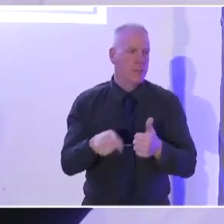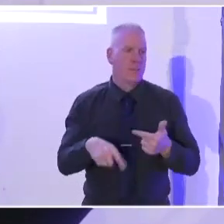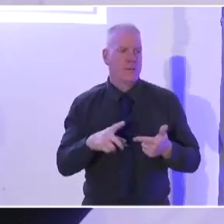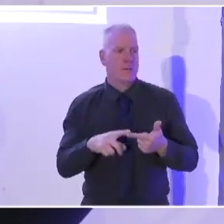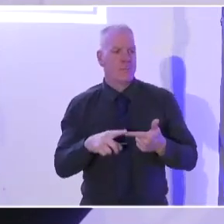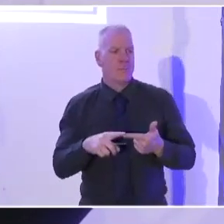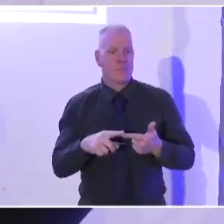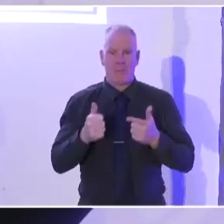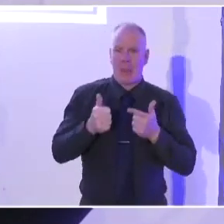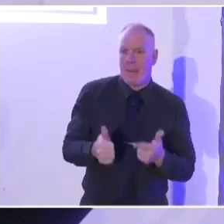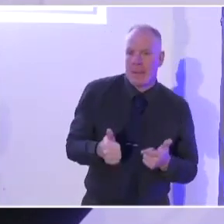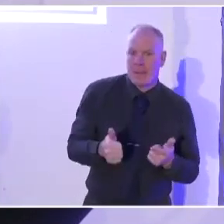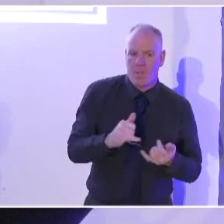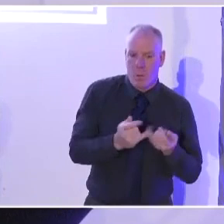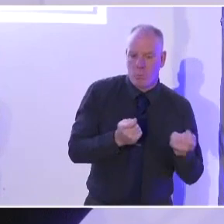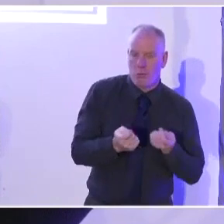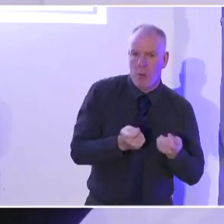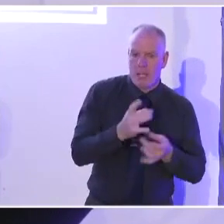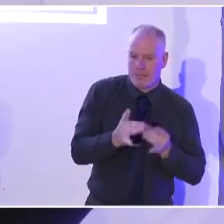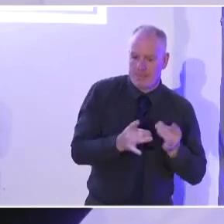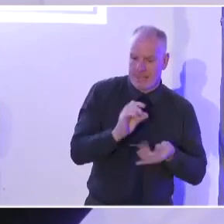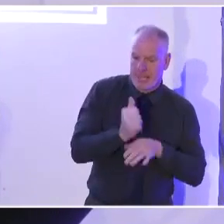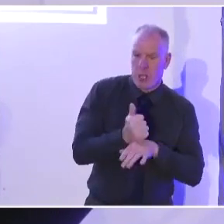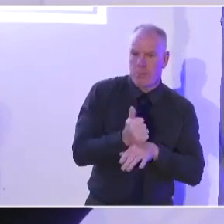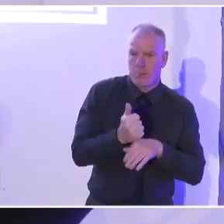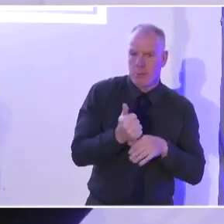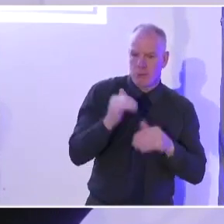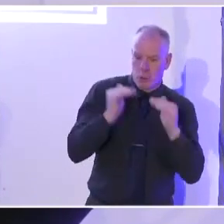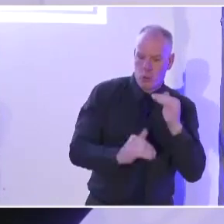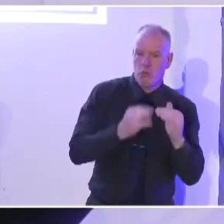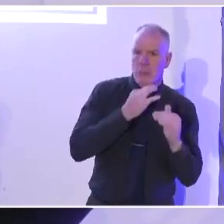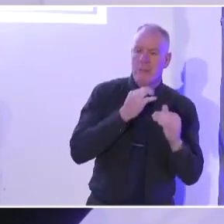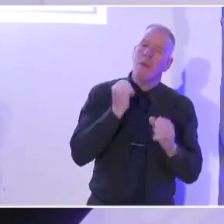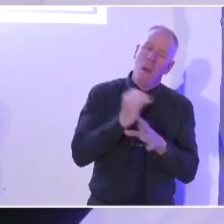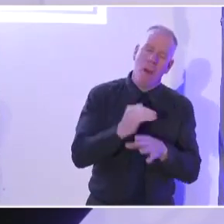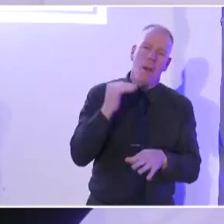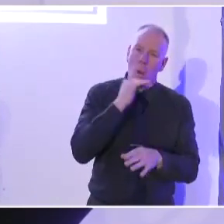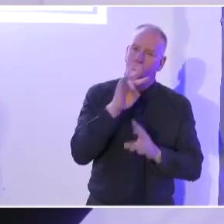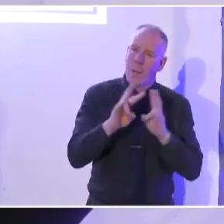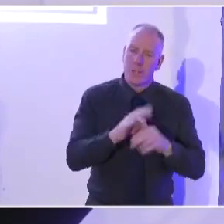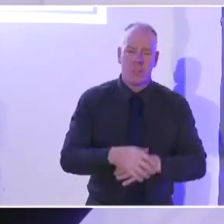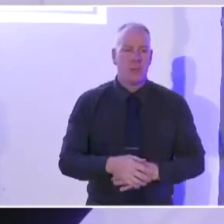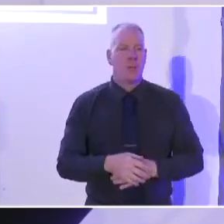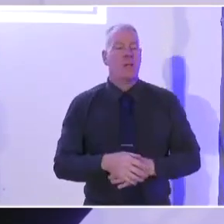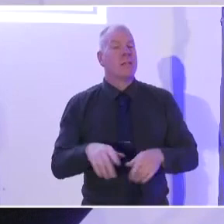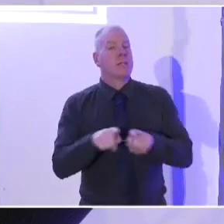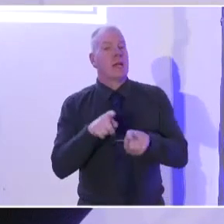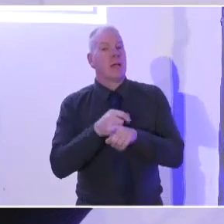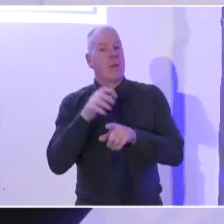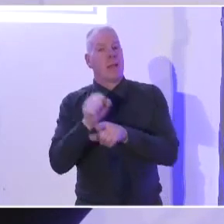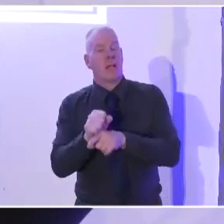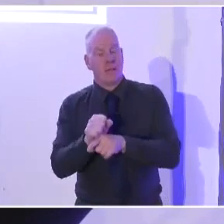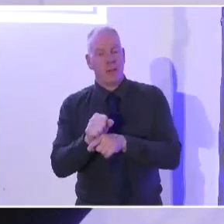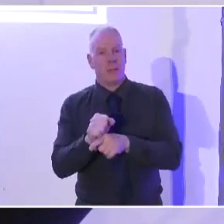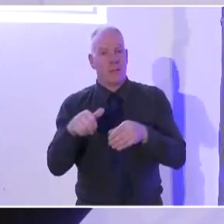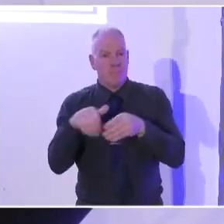you know, capacity of the controller to put measures in place and risk. So these are all important questions. It also identifies the importance of adhering to codes